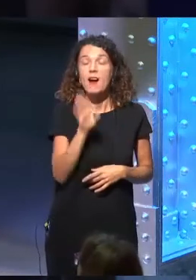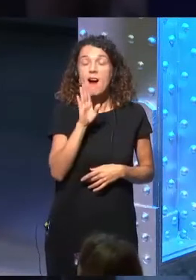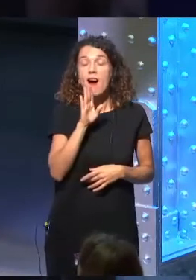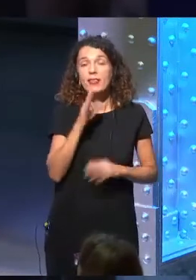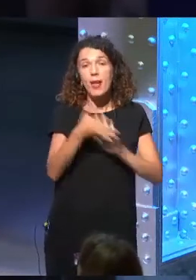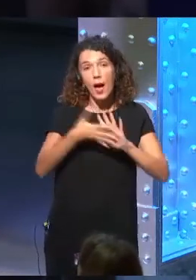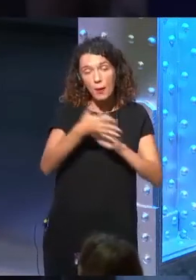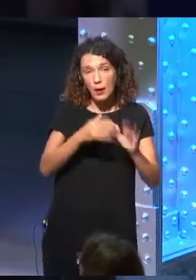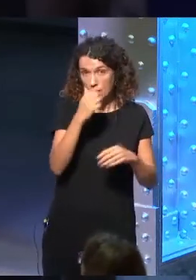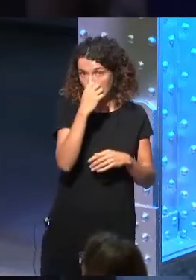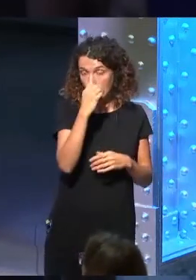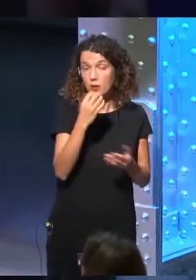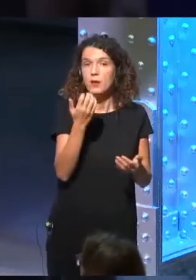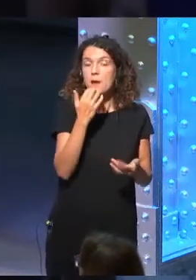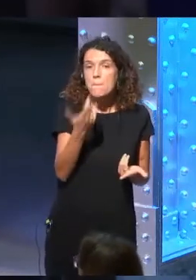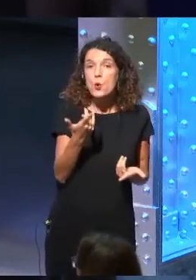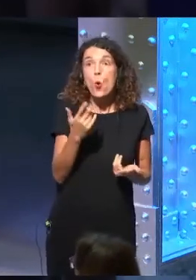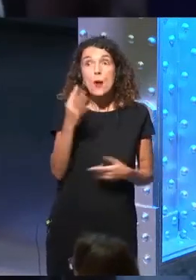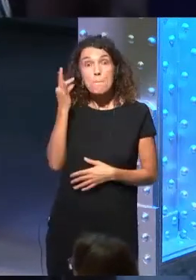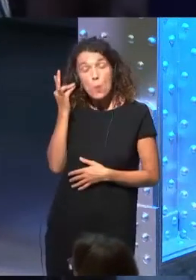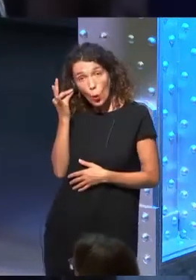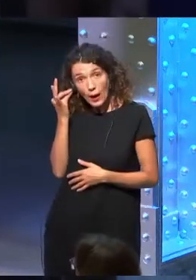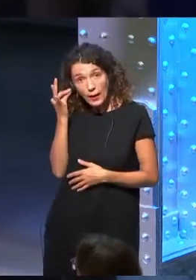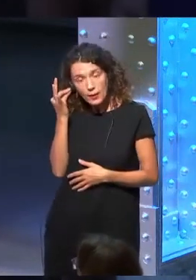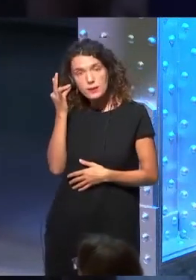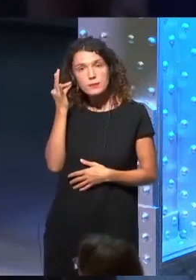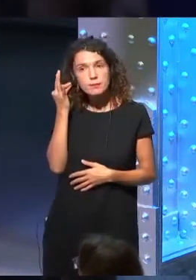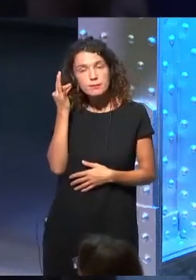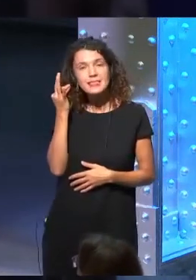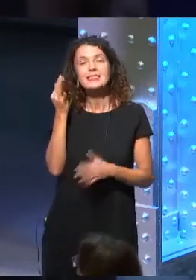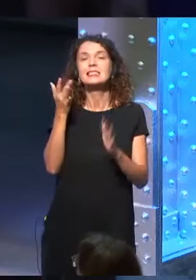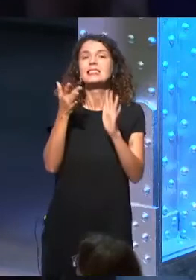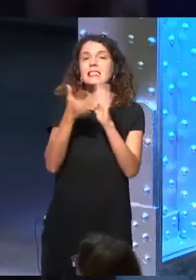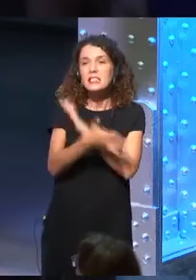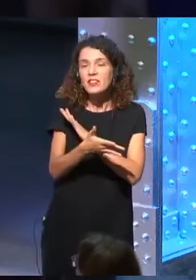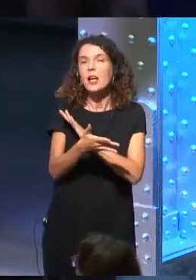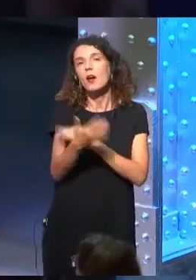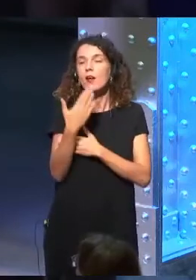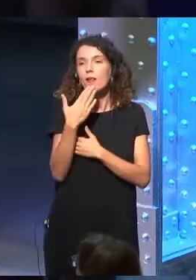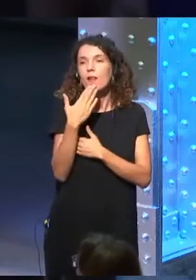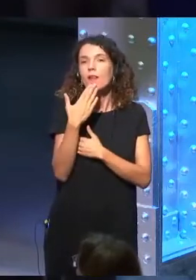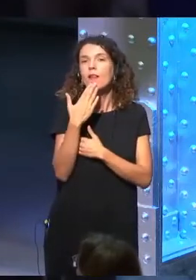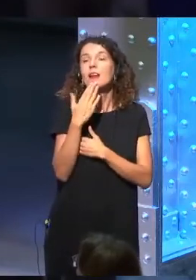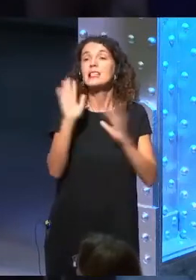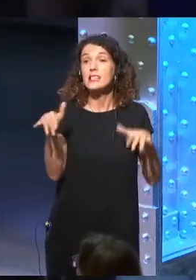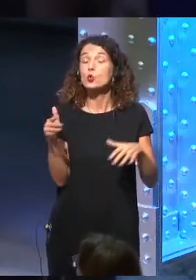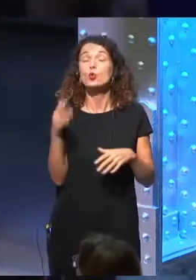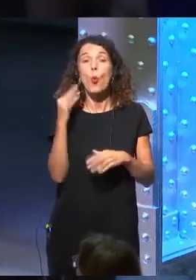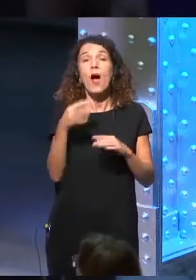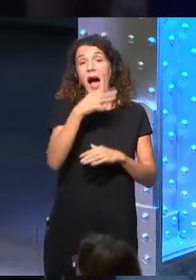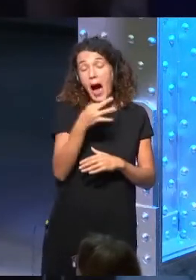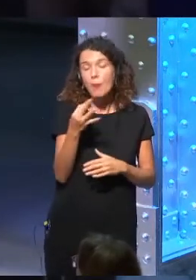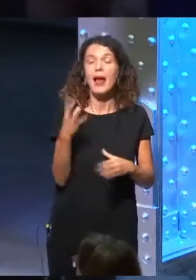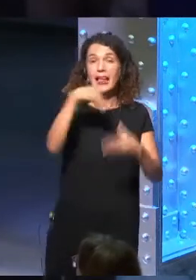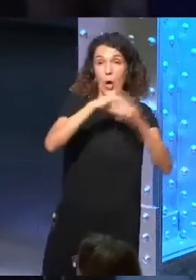you venture into traditional male territory, the abuse comes anyway. It's not what you say that prompts the